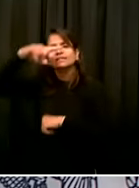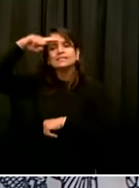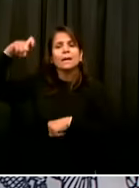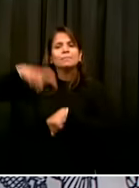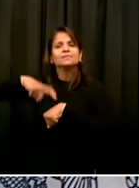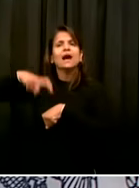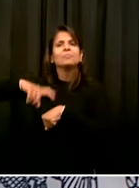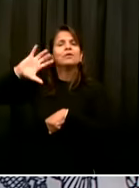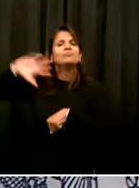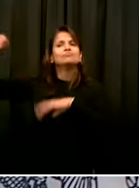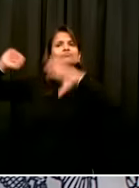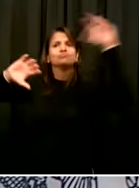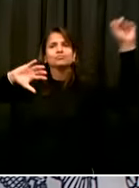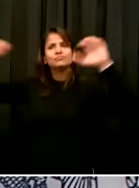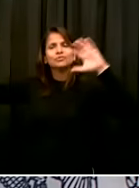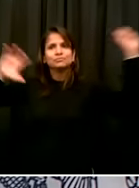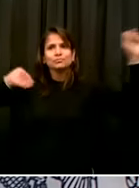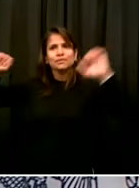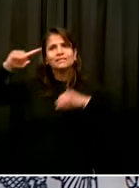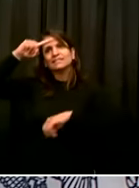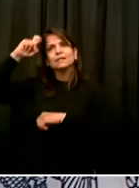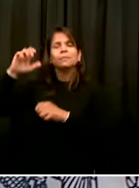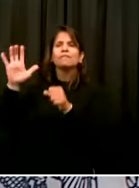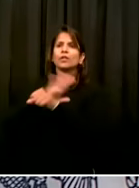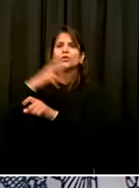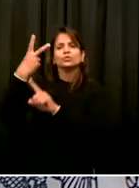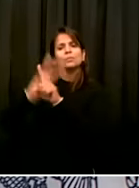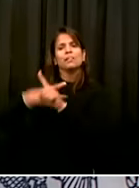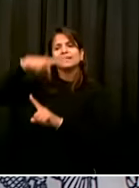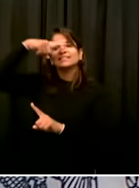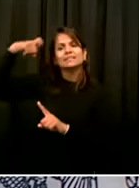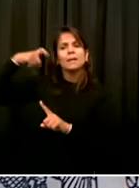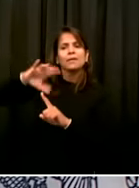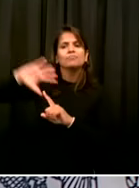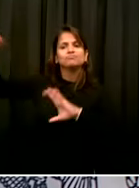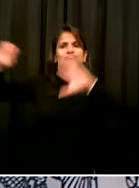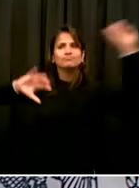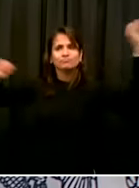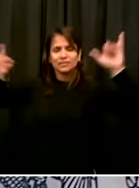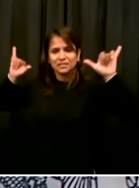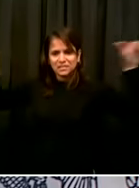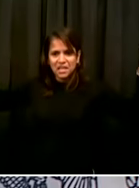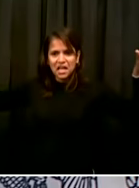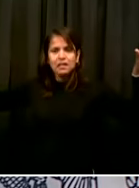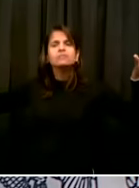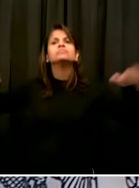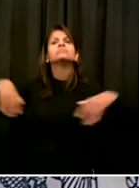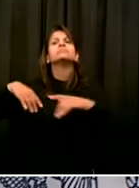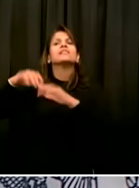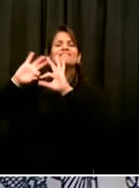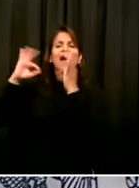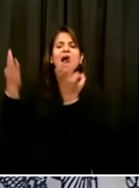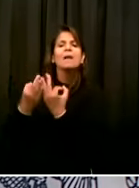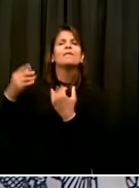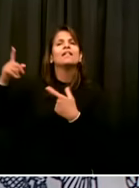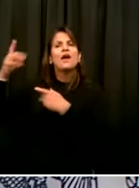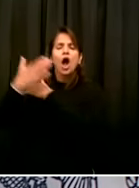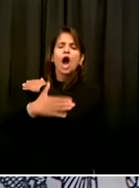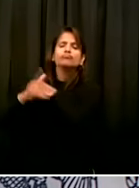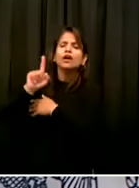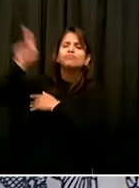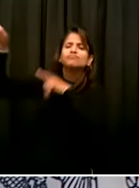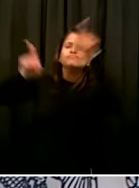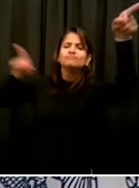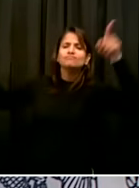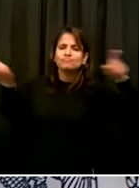other countries that have, in fact, allowed for families to visit, and they are now preparing for their children to return. In other